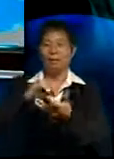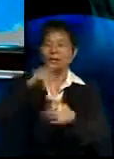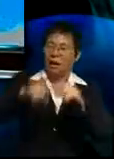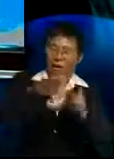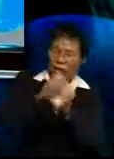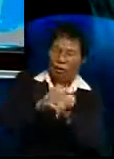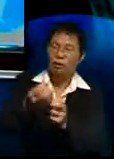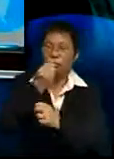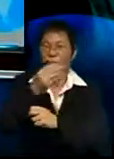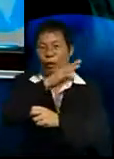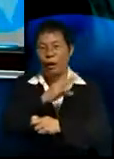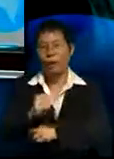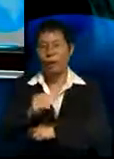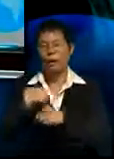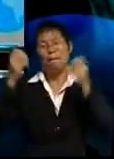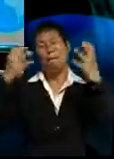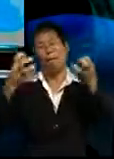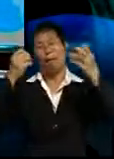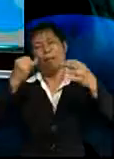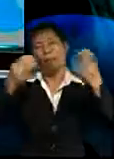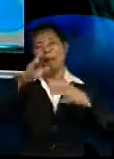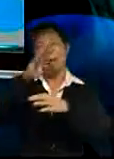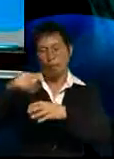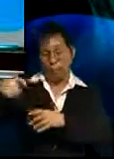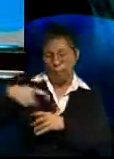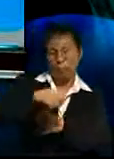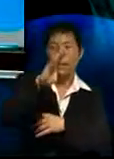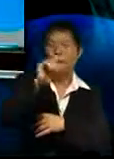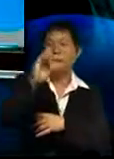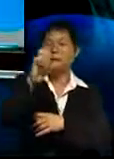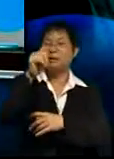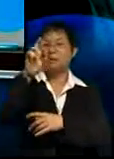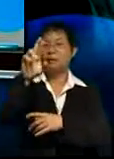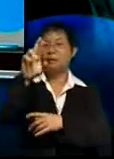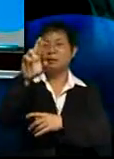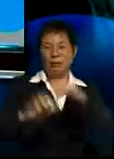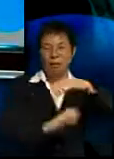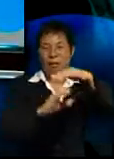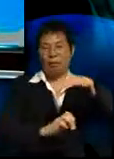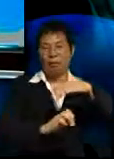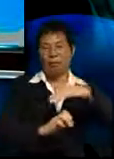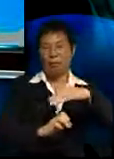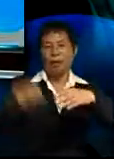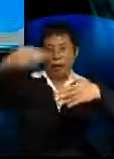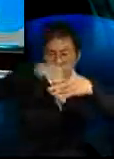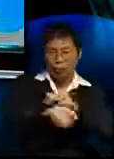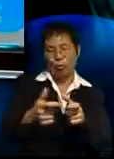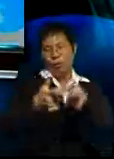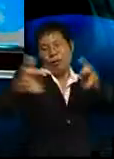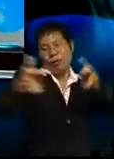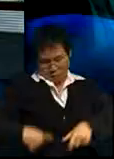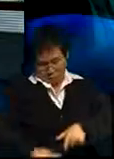food materials, and millions of bacteria. These elements are then passed into the large